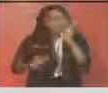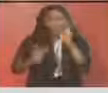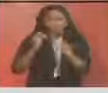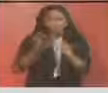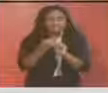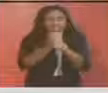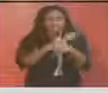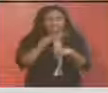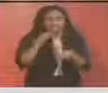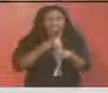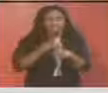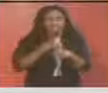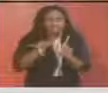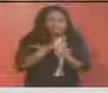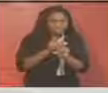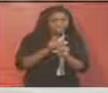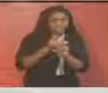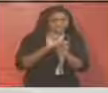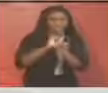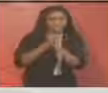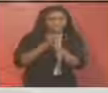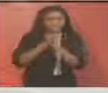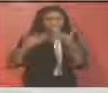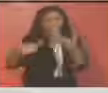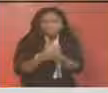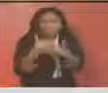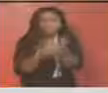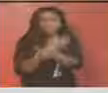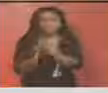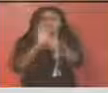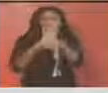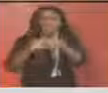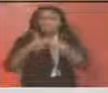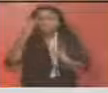call constellations of mutations, as that